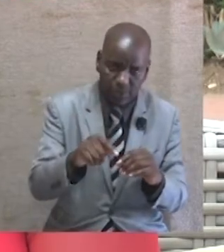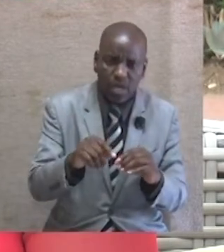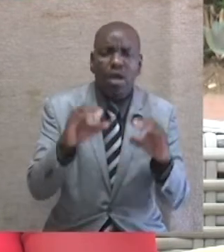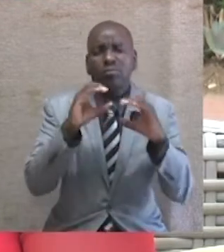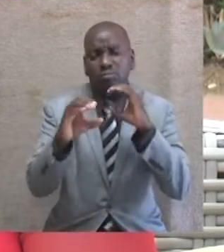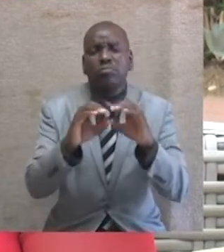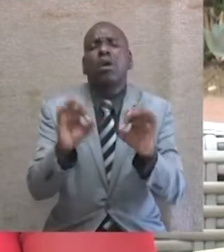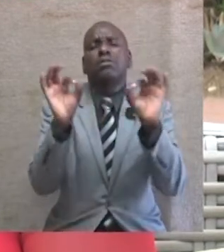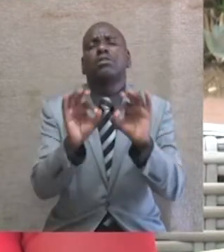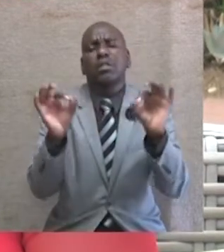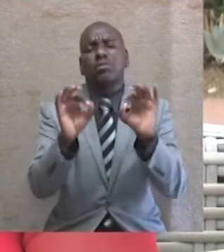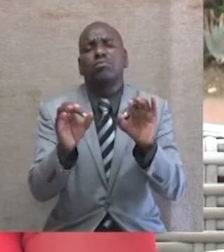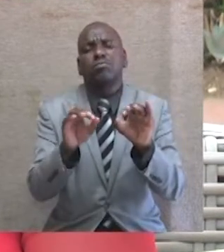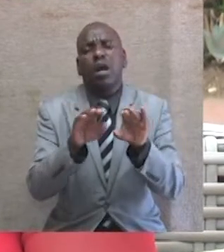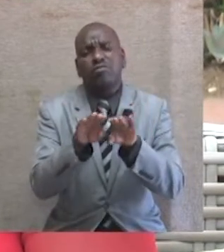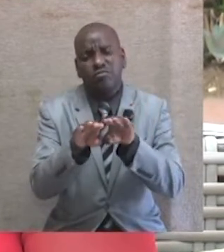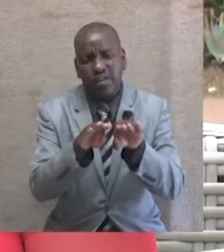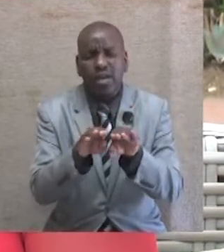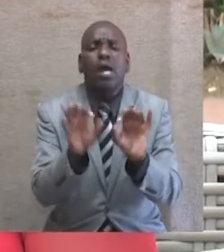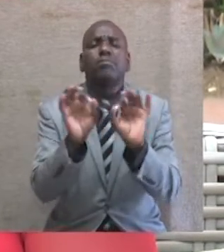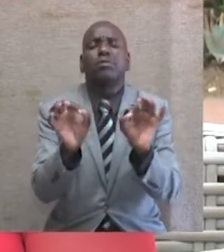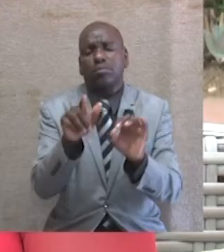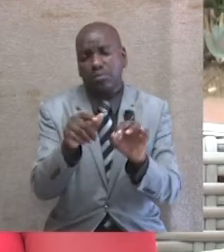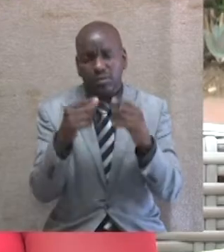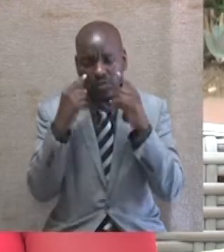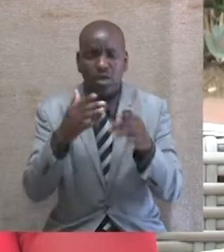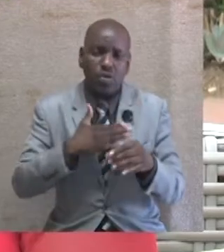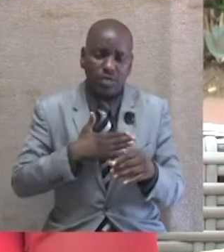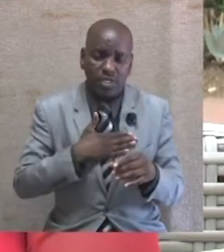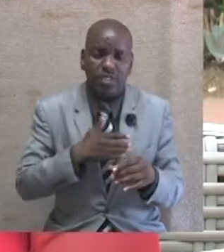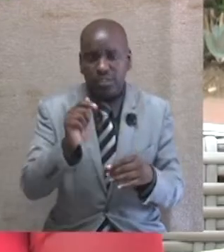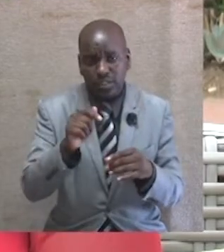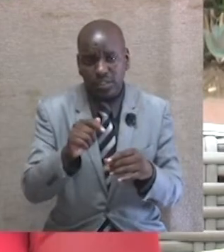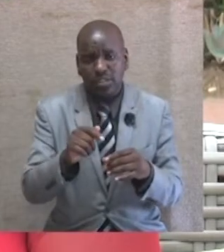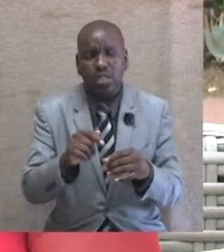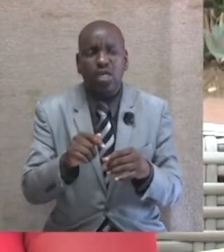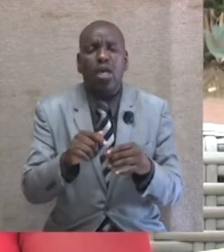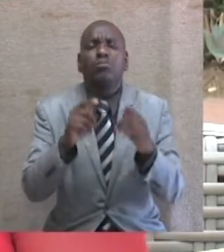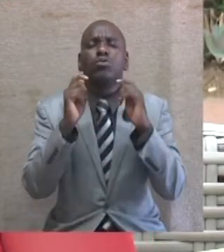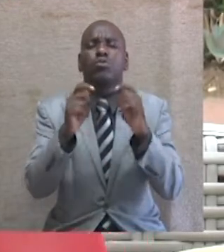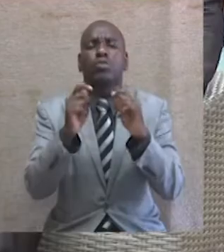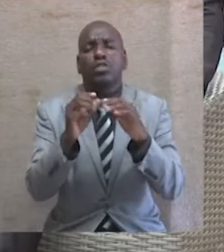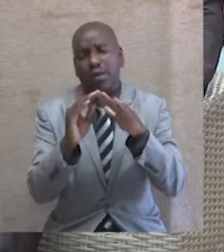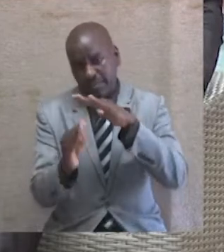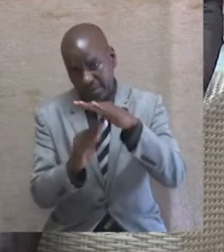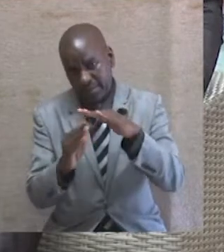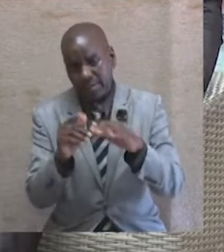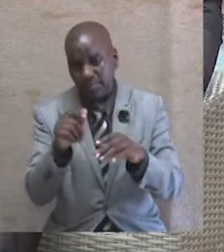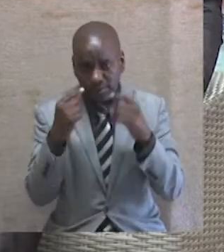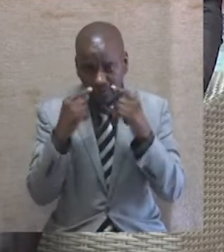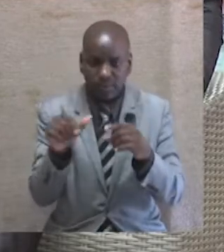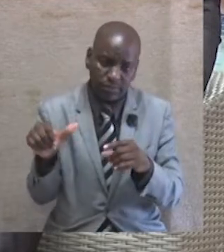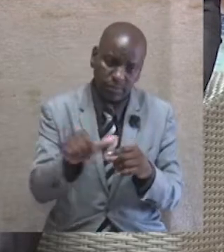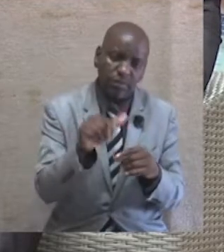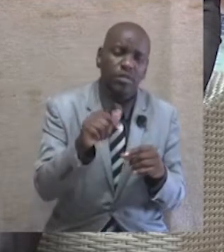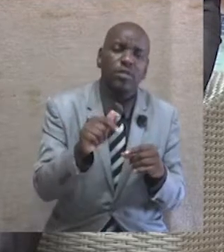it's not being taught, and I thought it wasn't fair. Yeah, we really need this subject to be compulsory. I